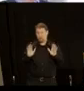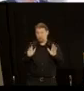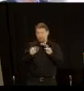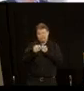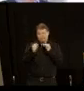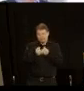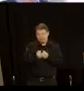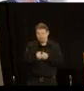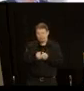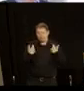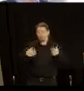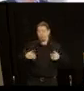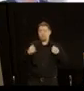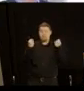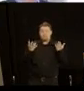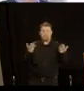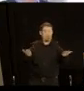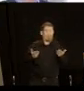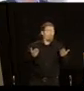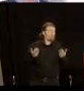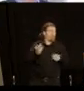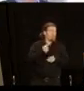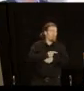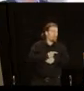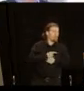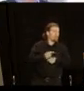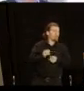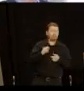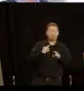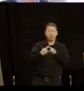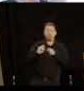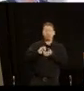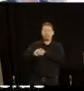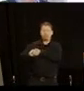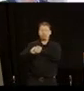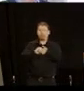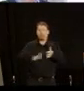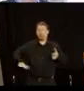members. Many are here today, and partners all around the state.